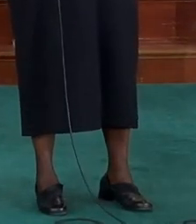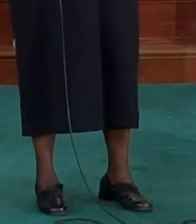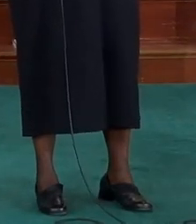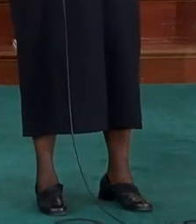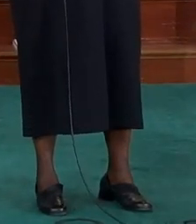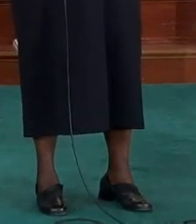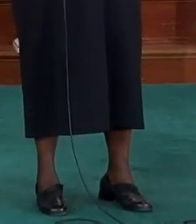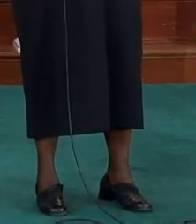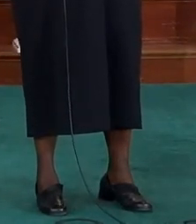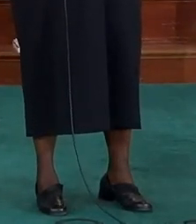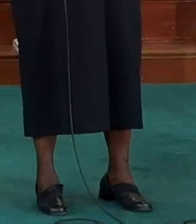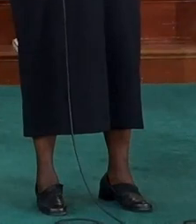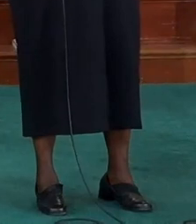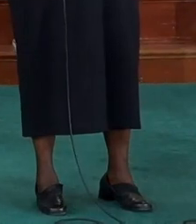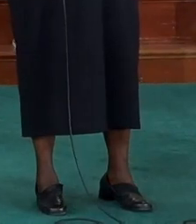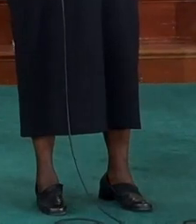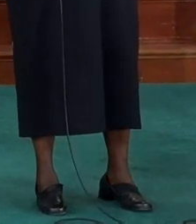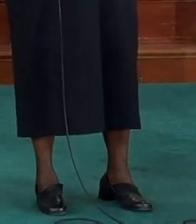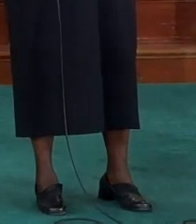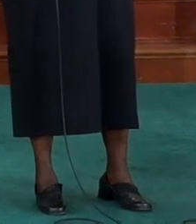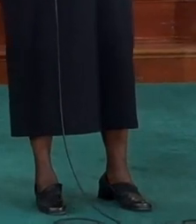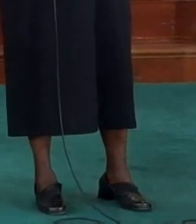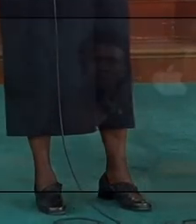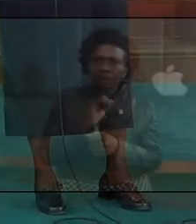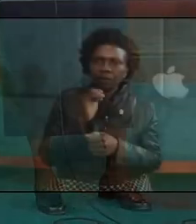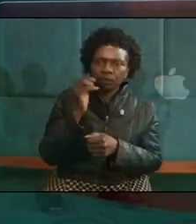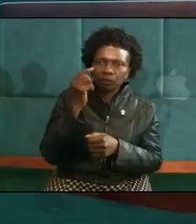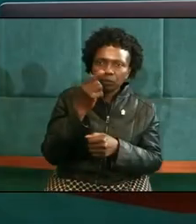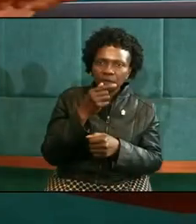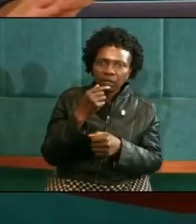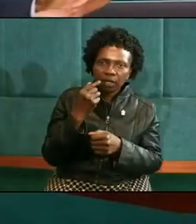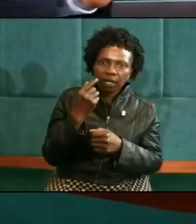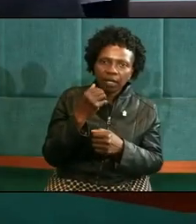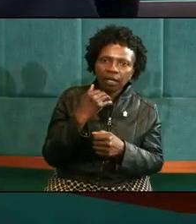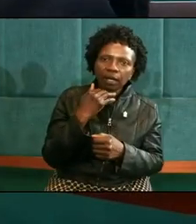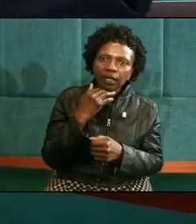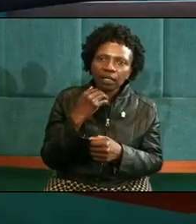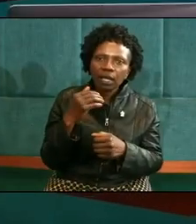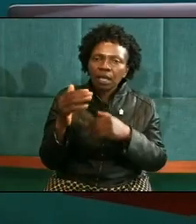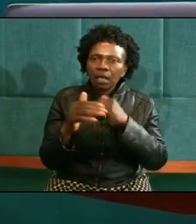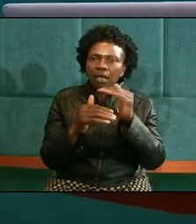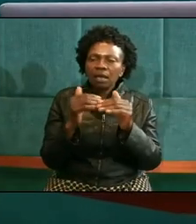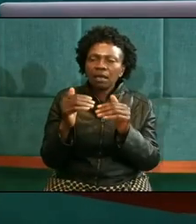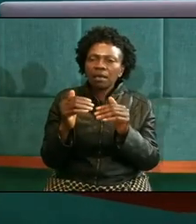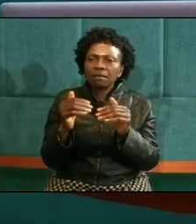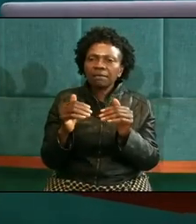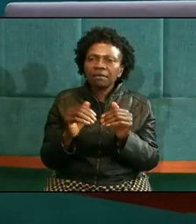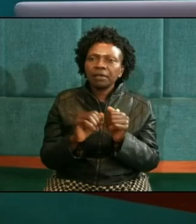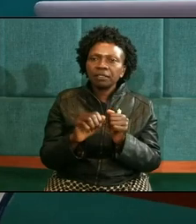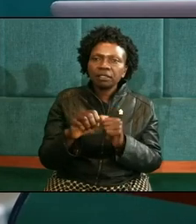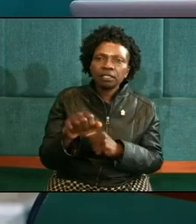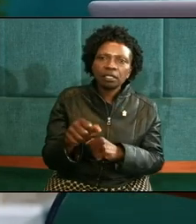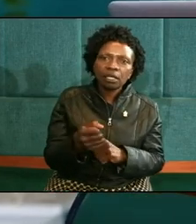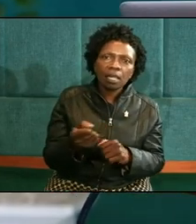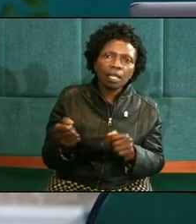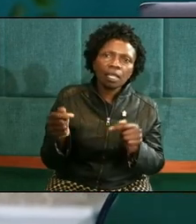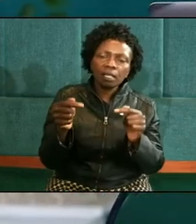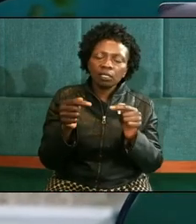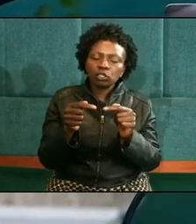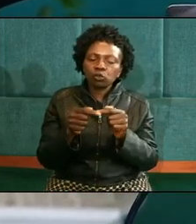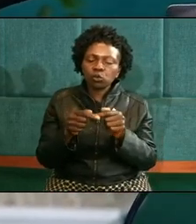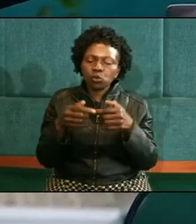Jesus, hear anybody else? Me, he who died, oh, oh, yeah.